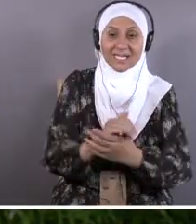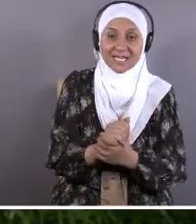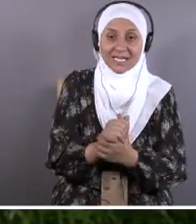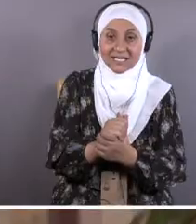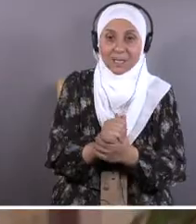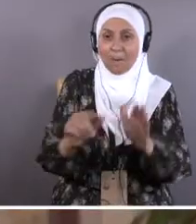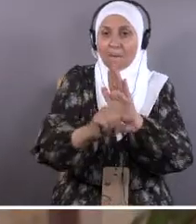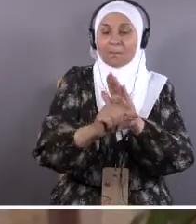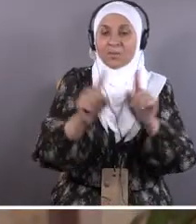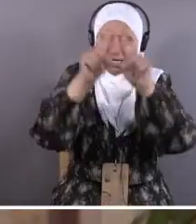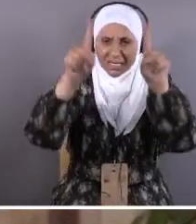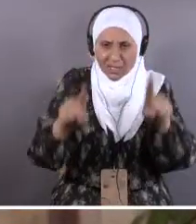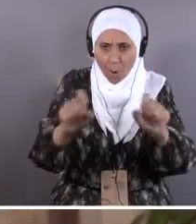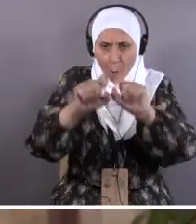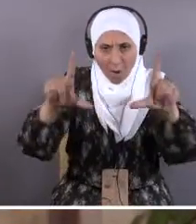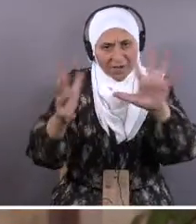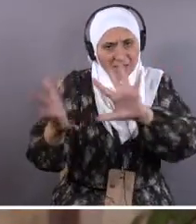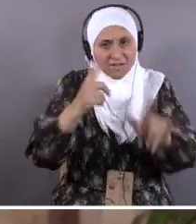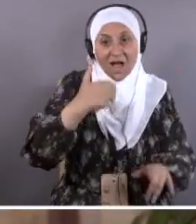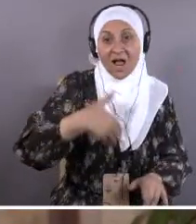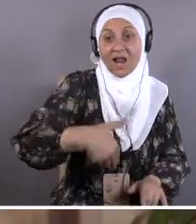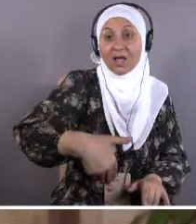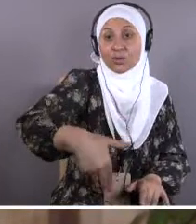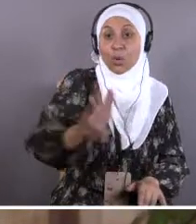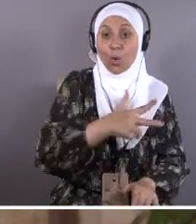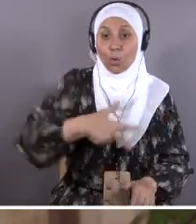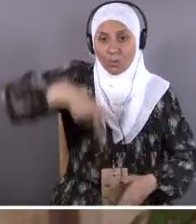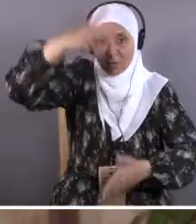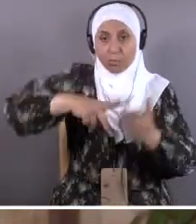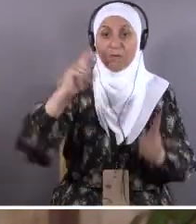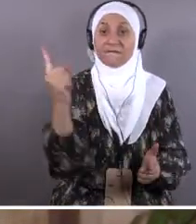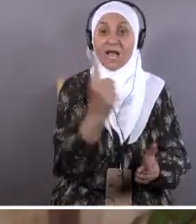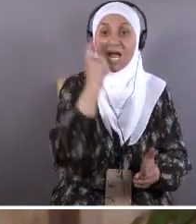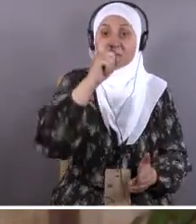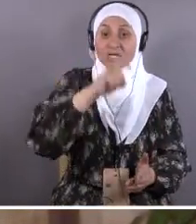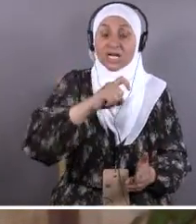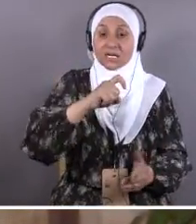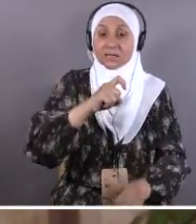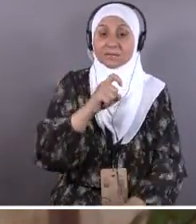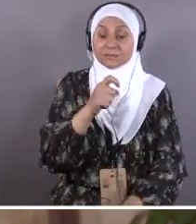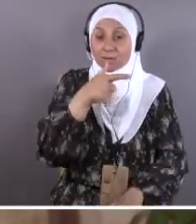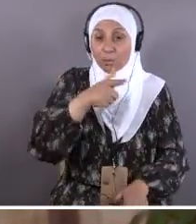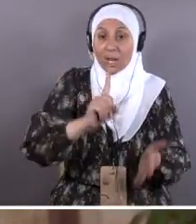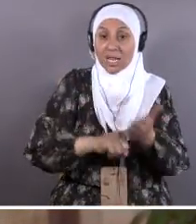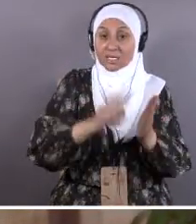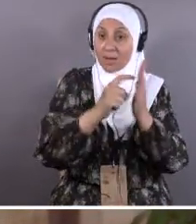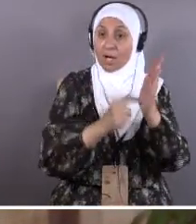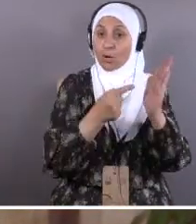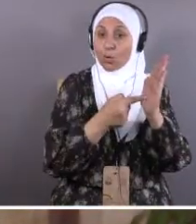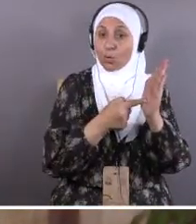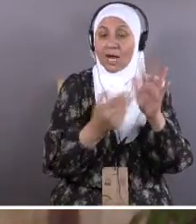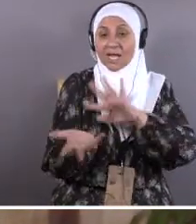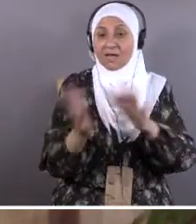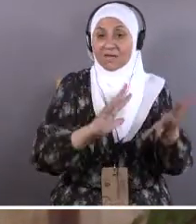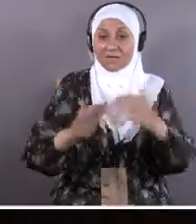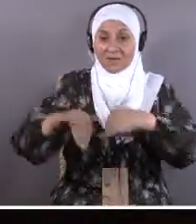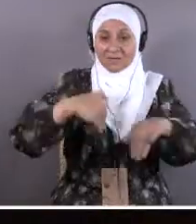frameworks must be adapted to reflect our unique and challenging environment, and those in our hot and arid